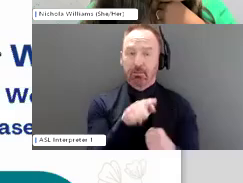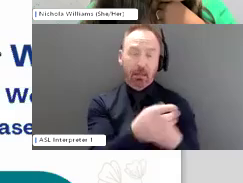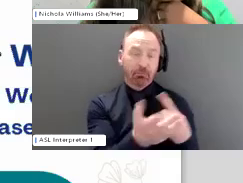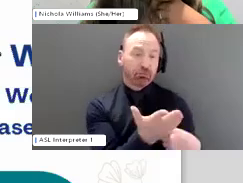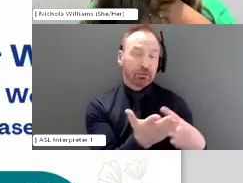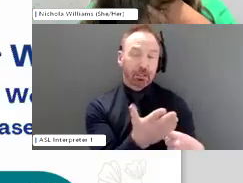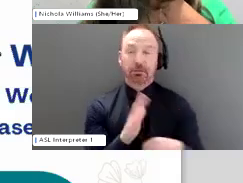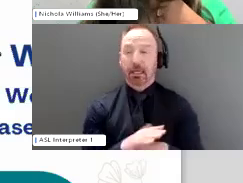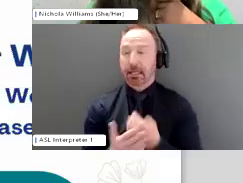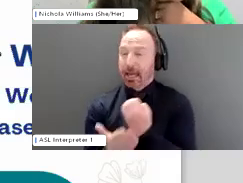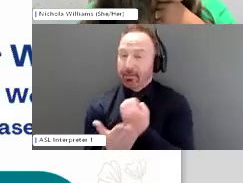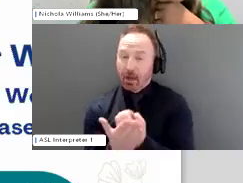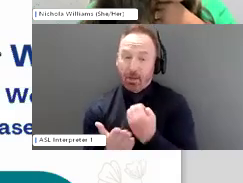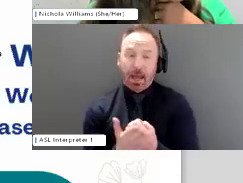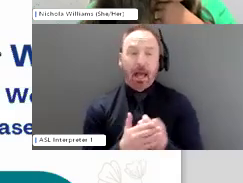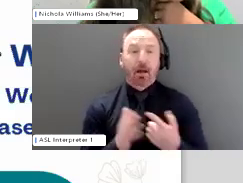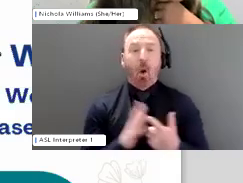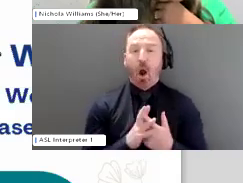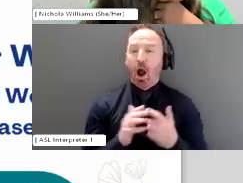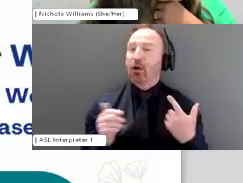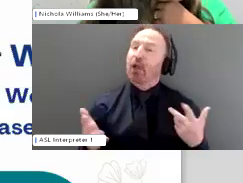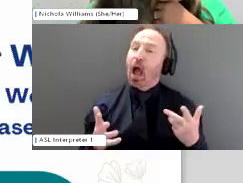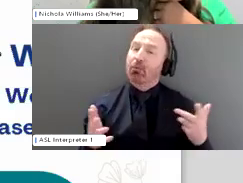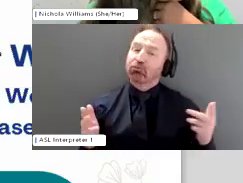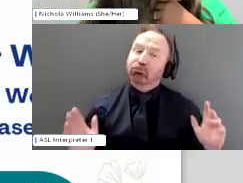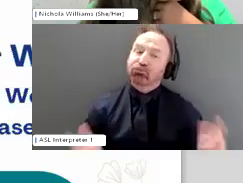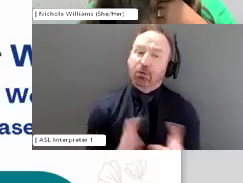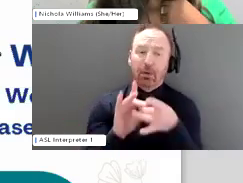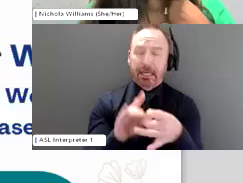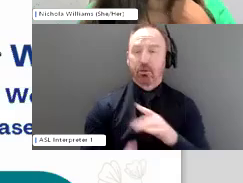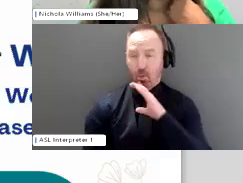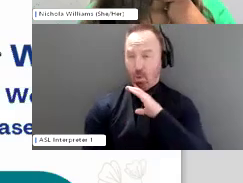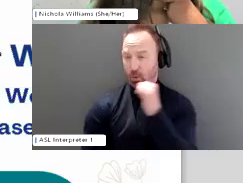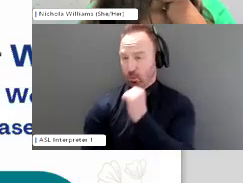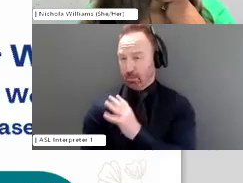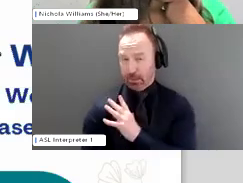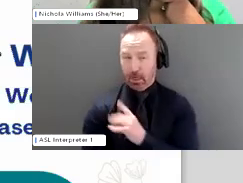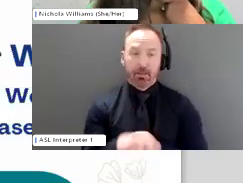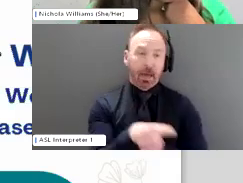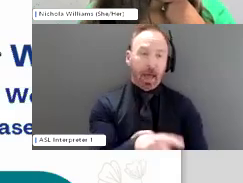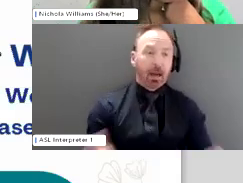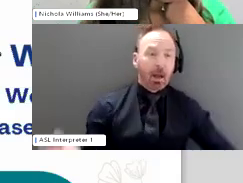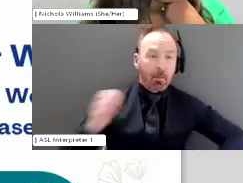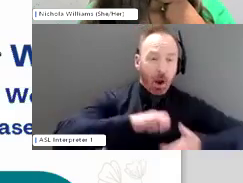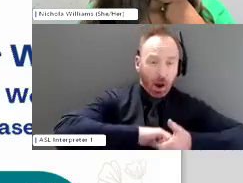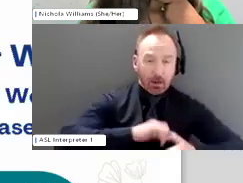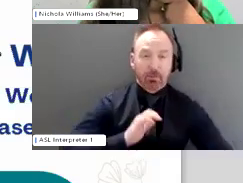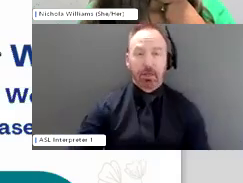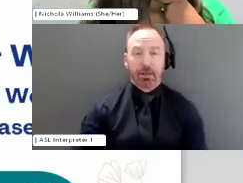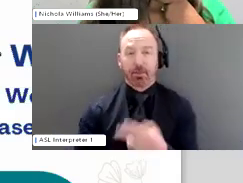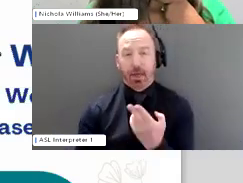security of older women, and in partnership with HelpAge, and also on November